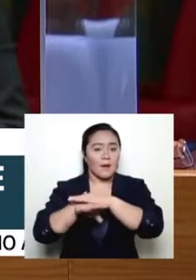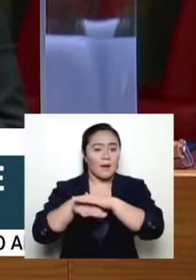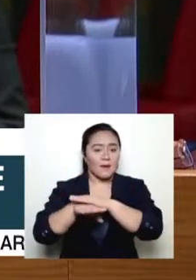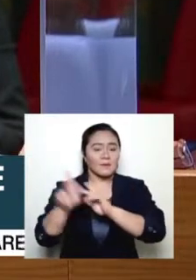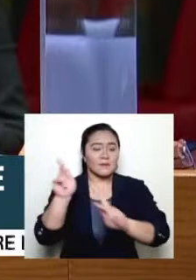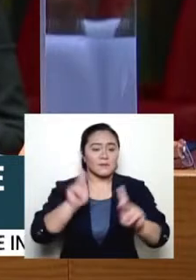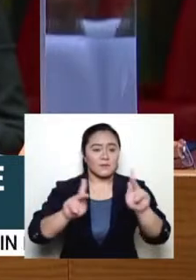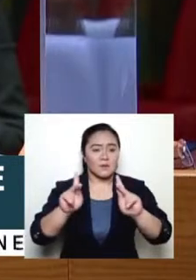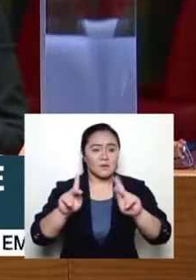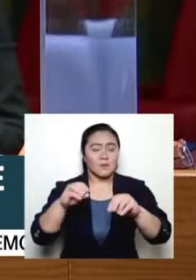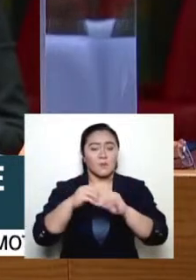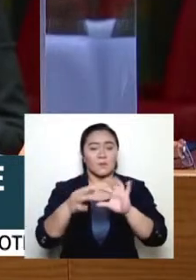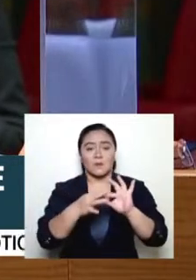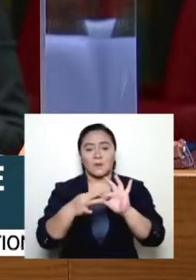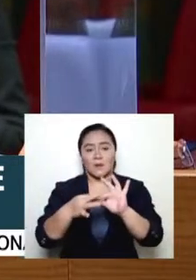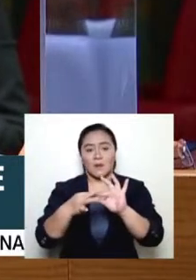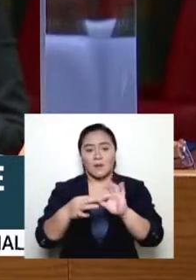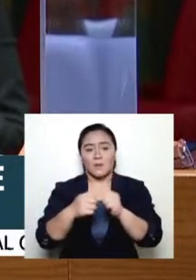Ukraine.